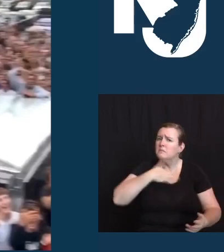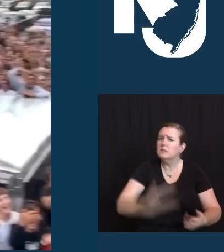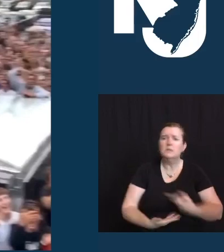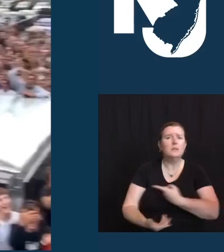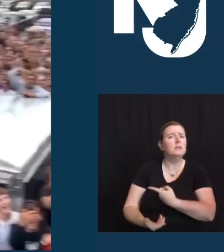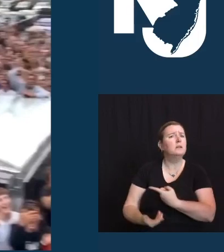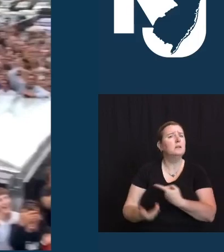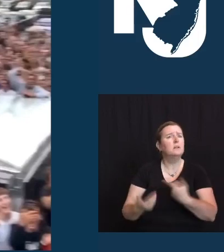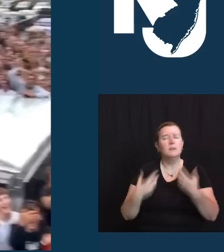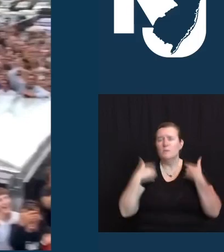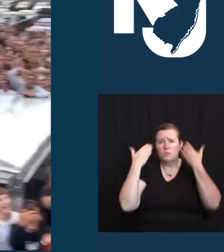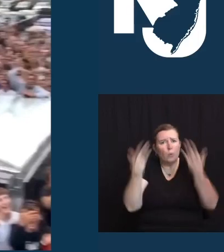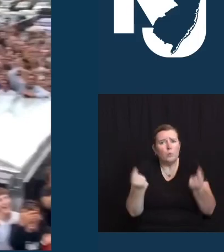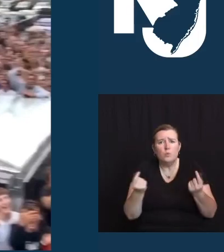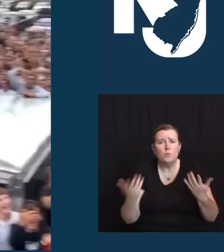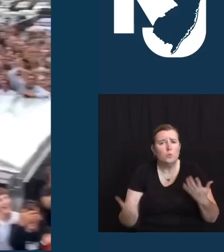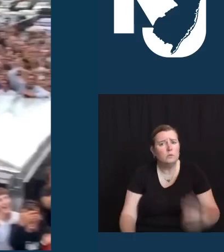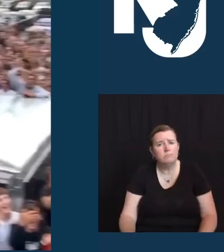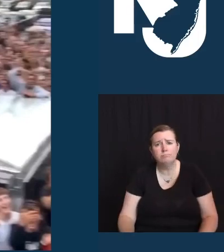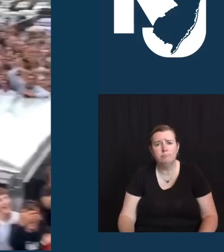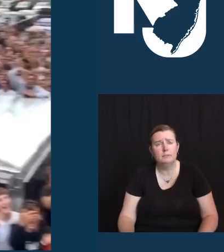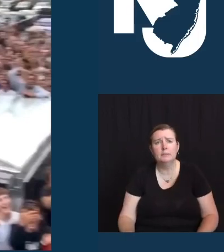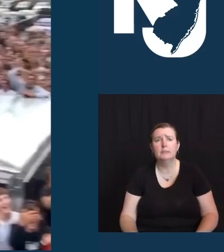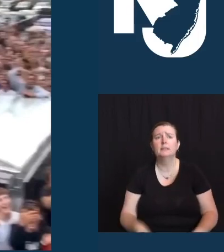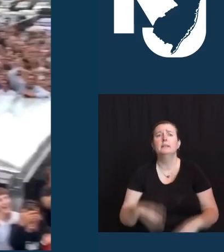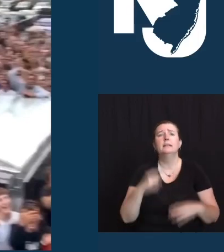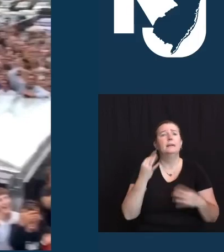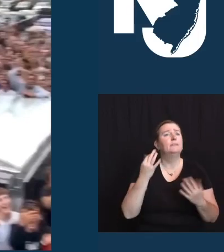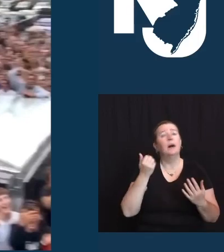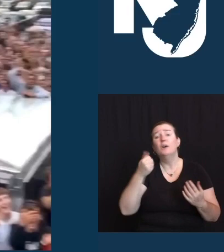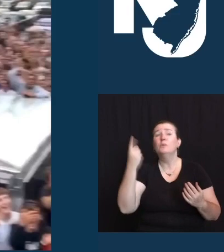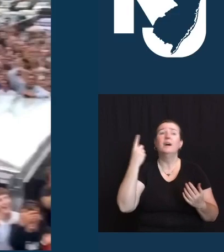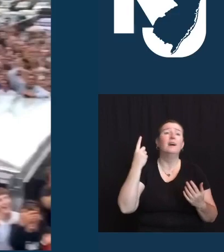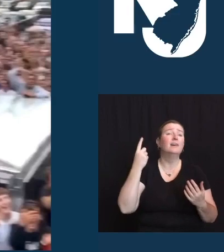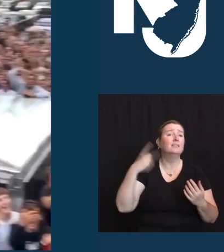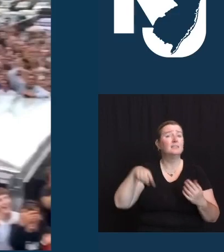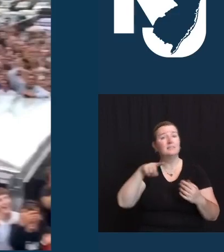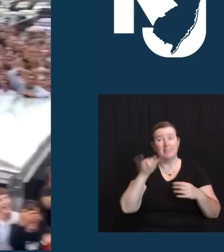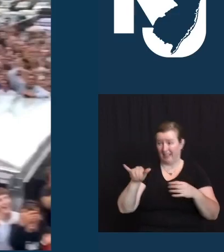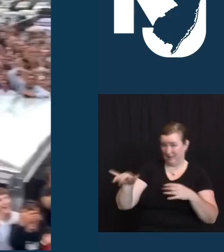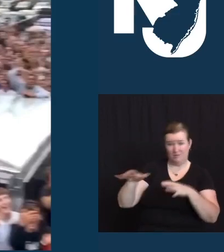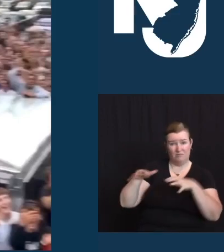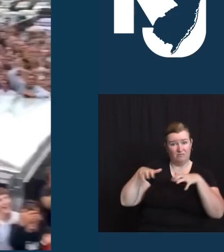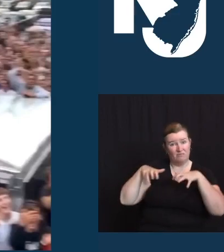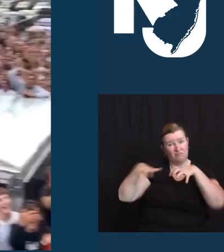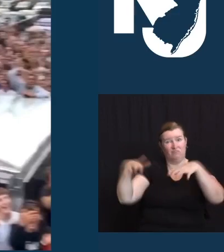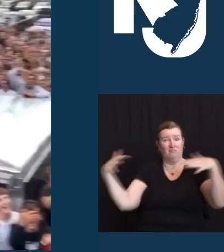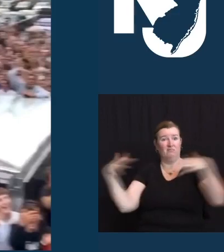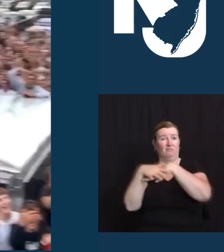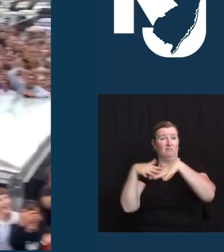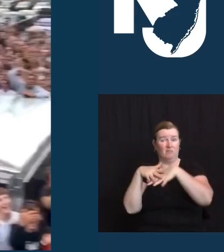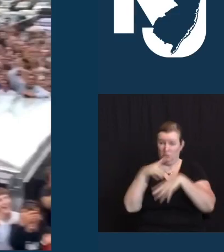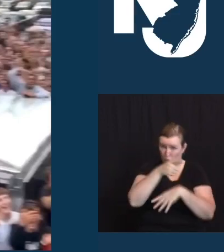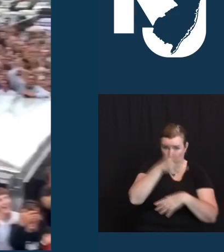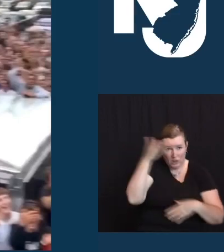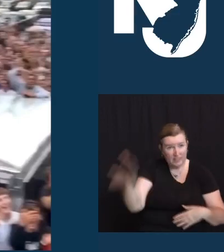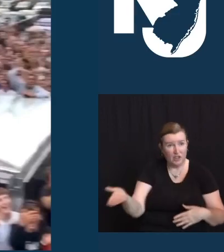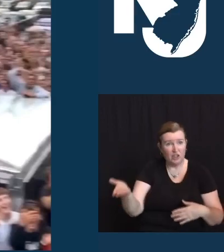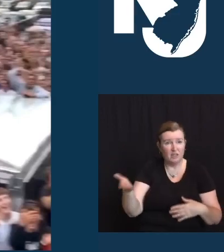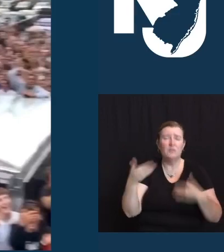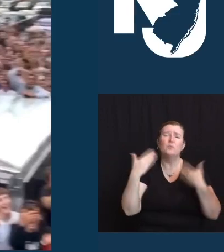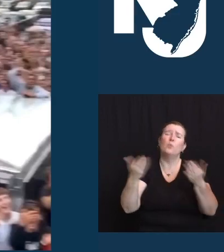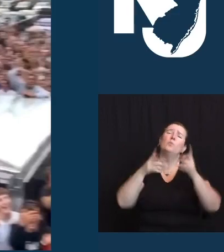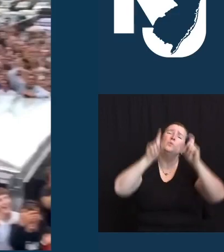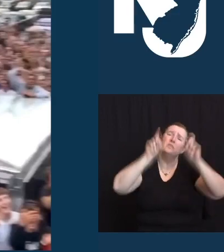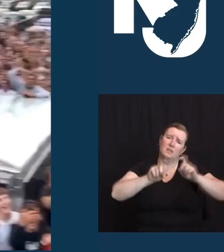anyone, this is important, anyone who was in that crowd to go get tested. That kind of gathering is how coronavirus spreads most